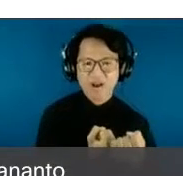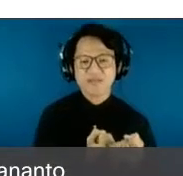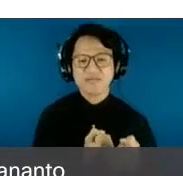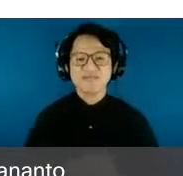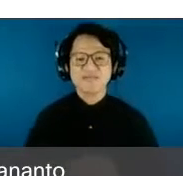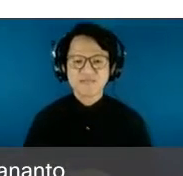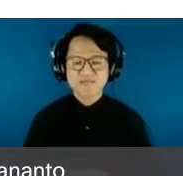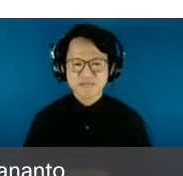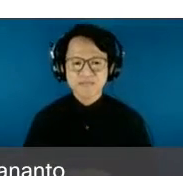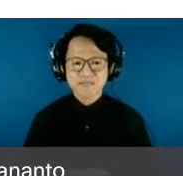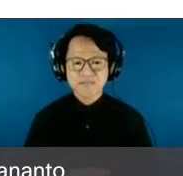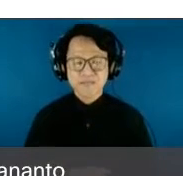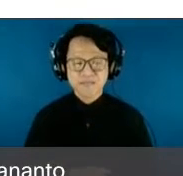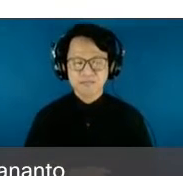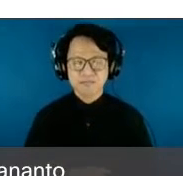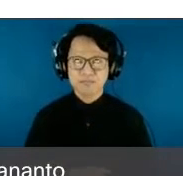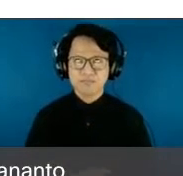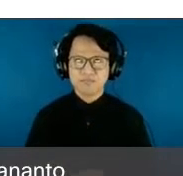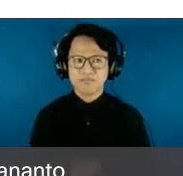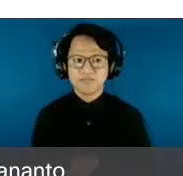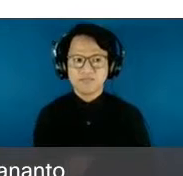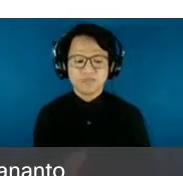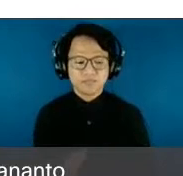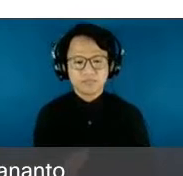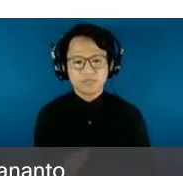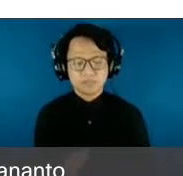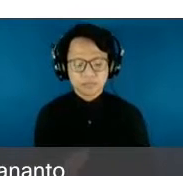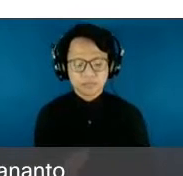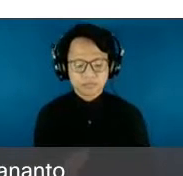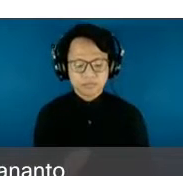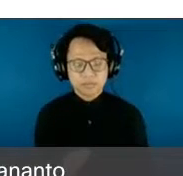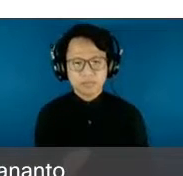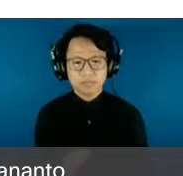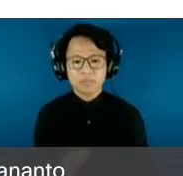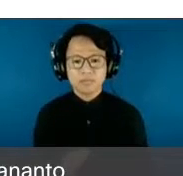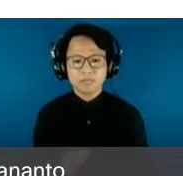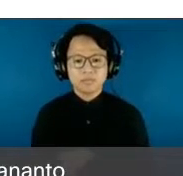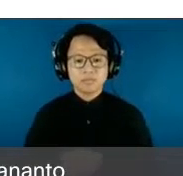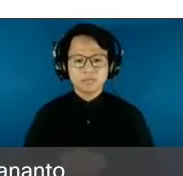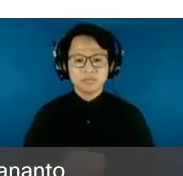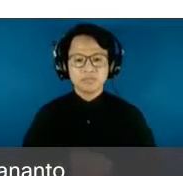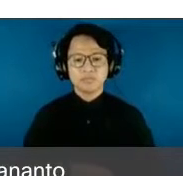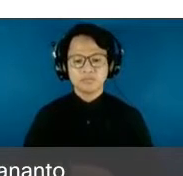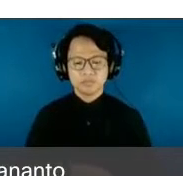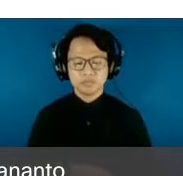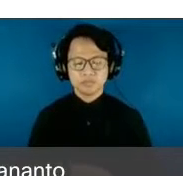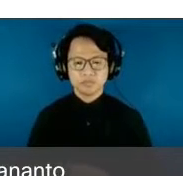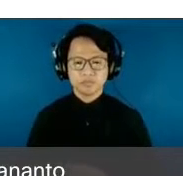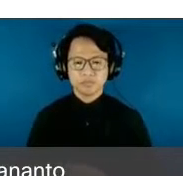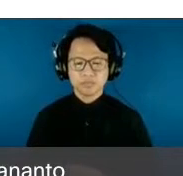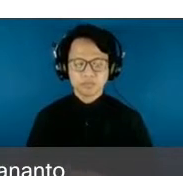The picture that you're looking at is an MOU signing between the team and also there's a governor